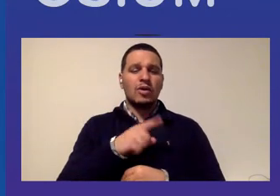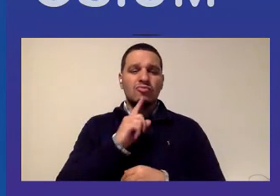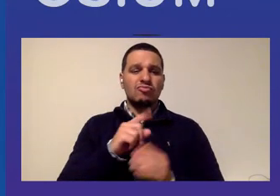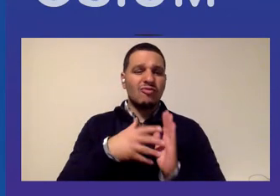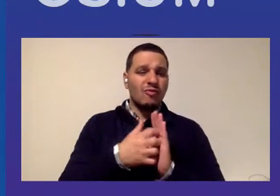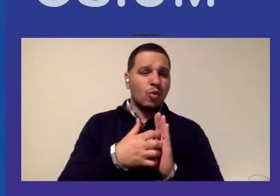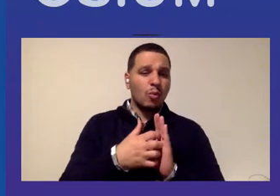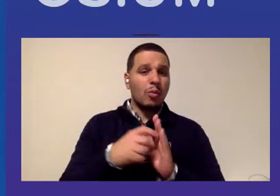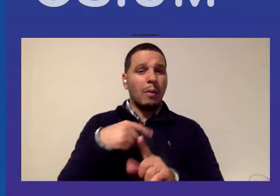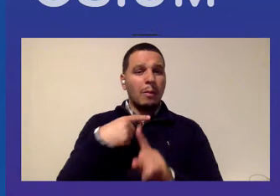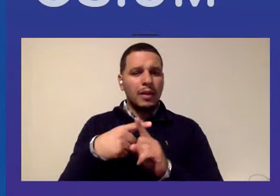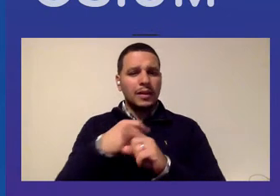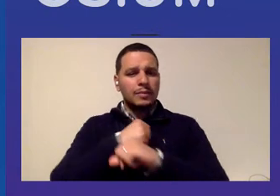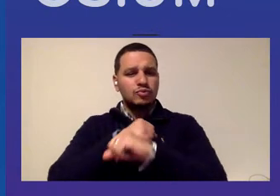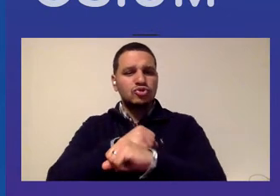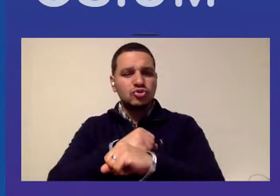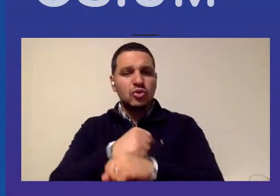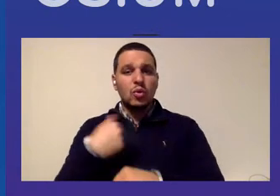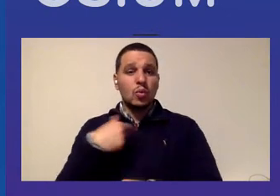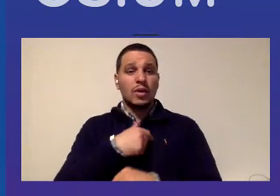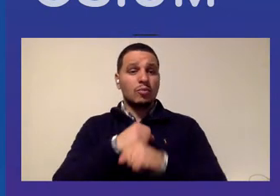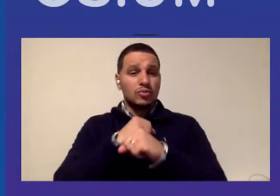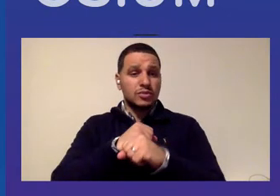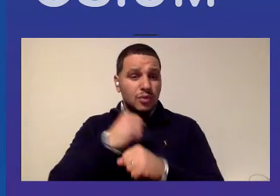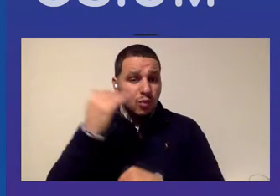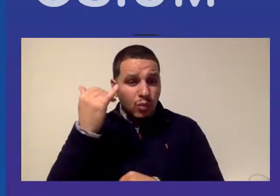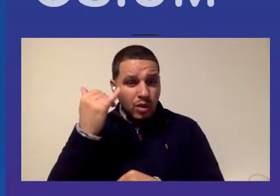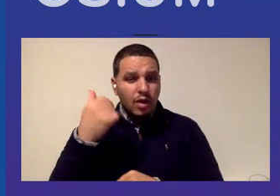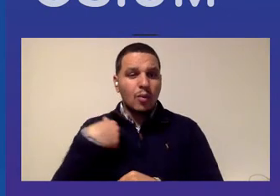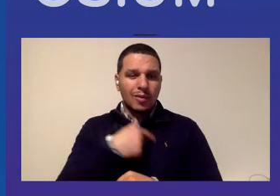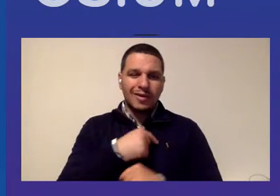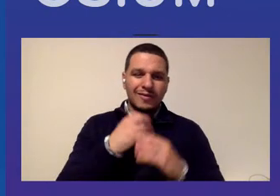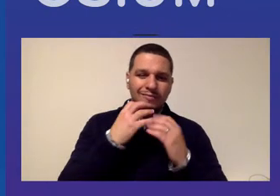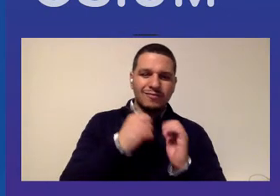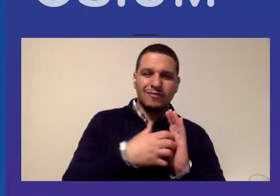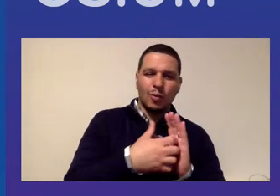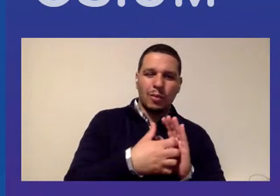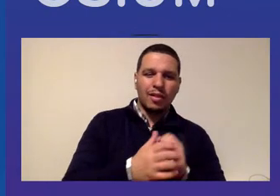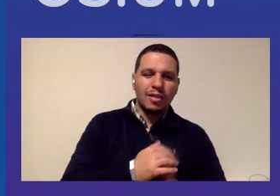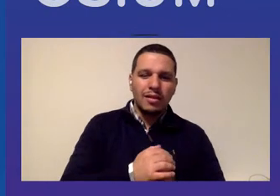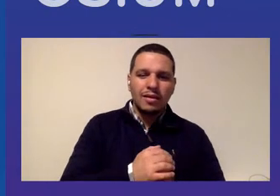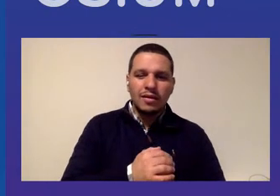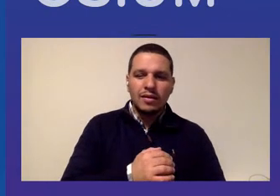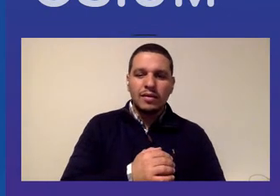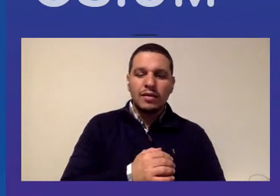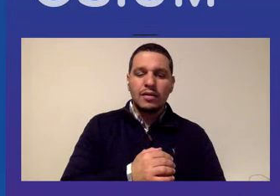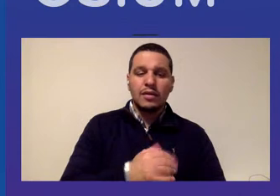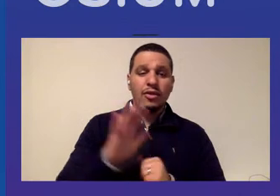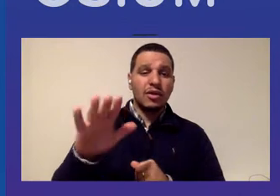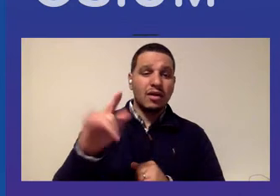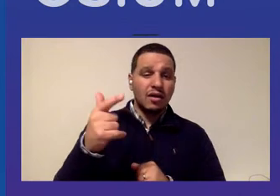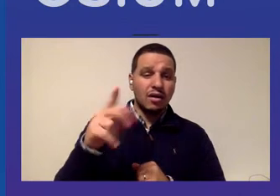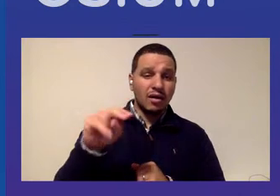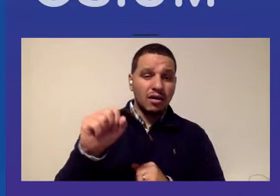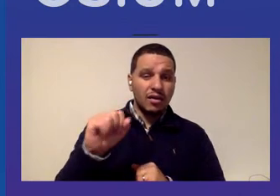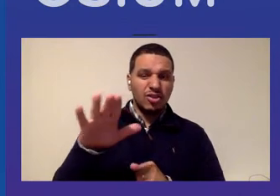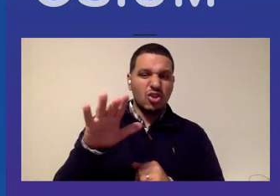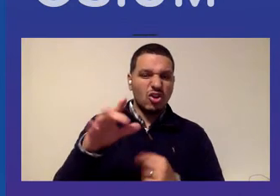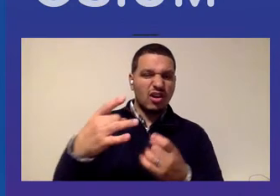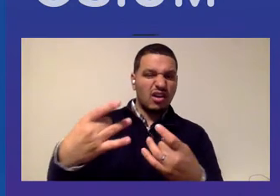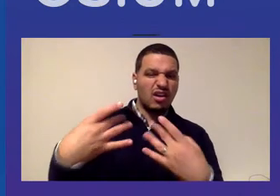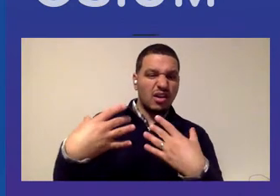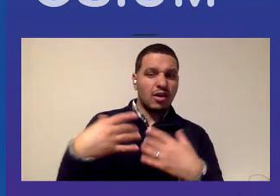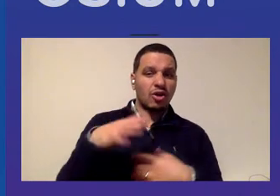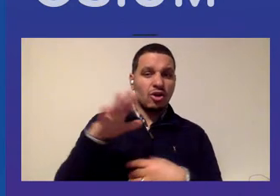protected, that we are protected because we are vulnerable. Their guns, their hatred, their